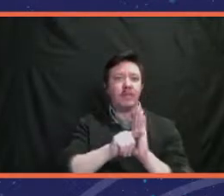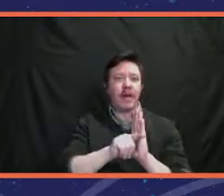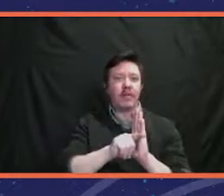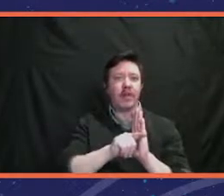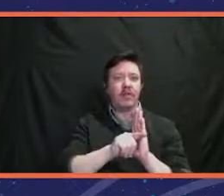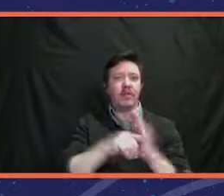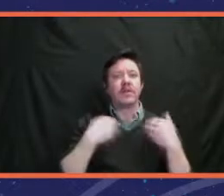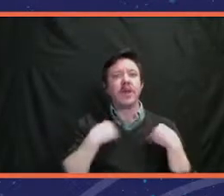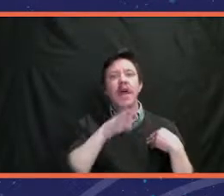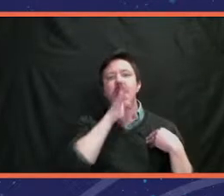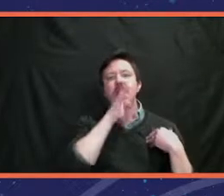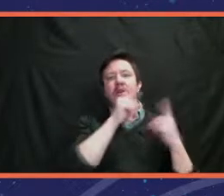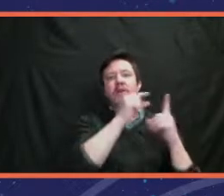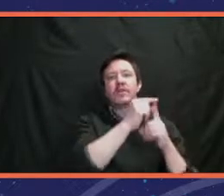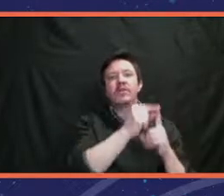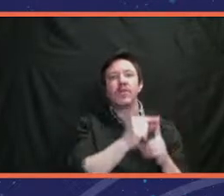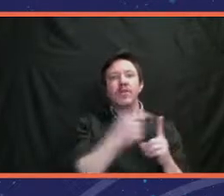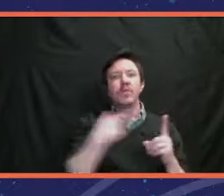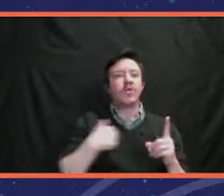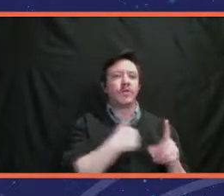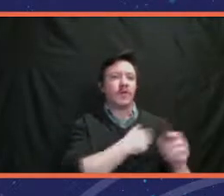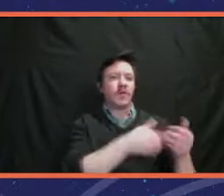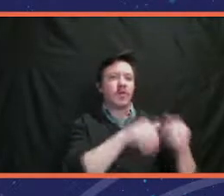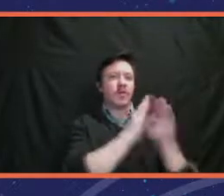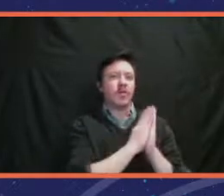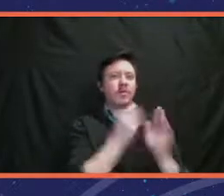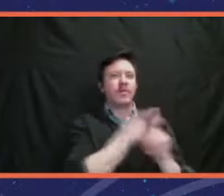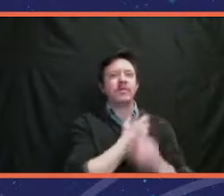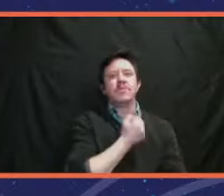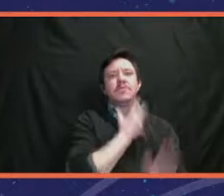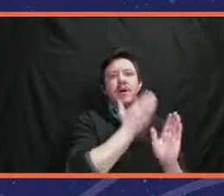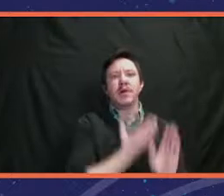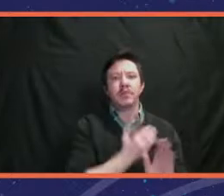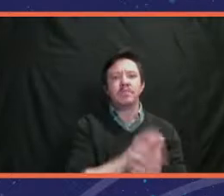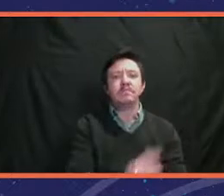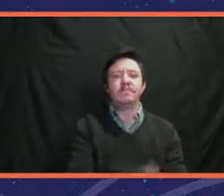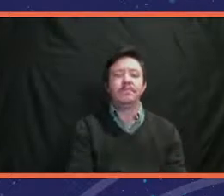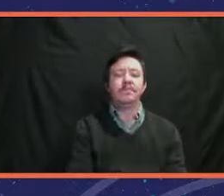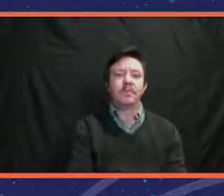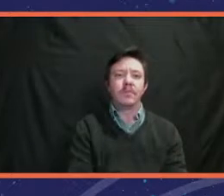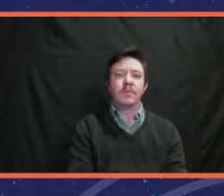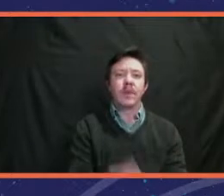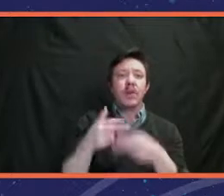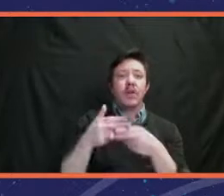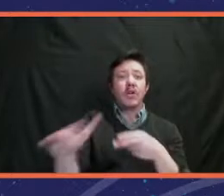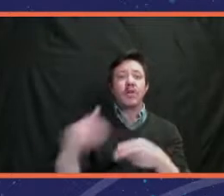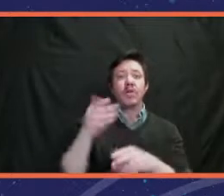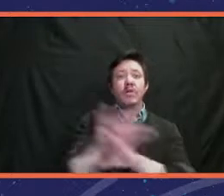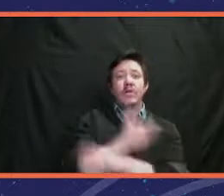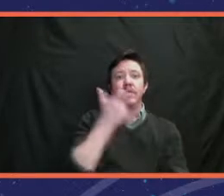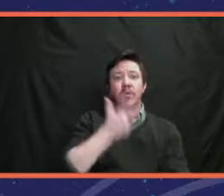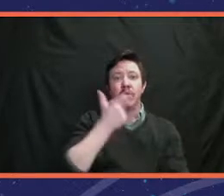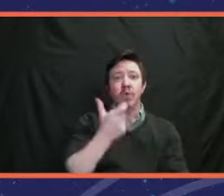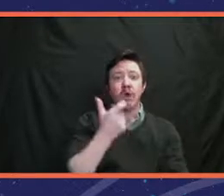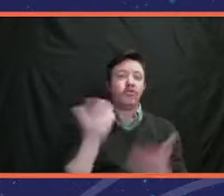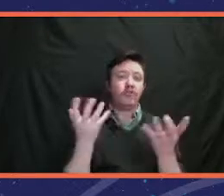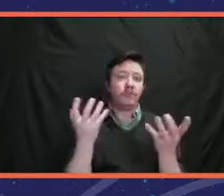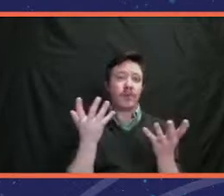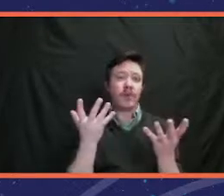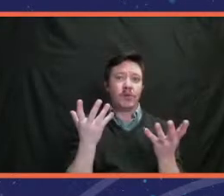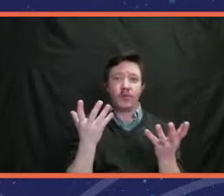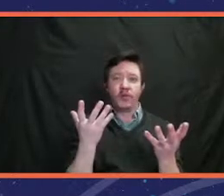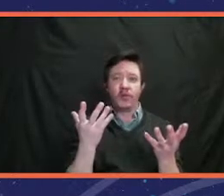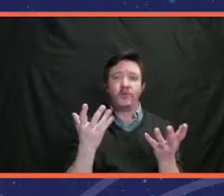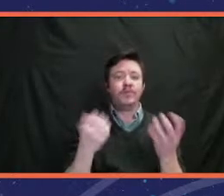that we commissioned from a poet in Birmingham, Alabama. And also quickly before we watch this video, I want to just shout out our